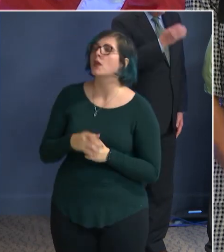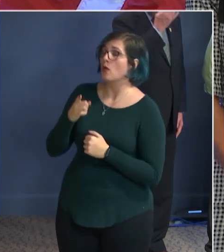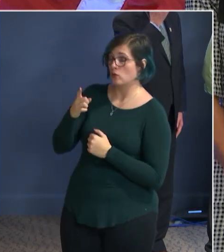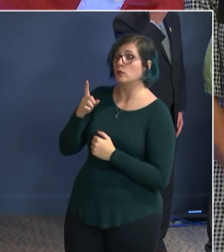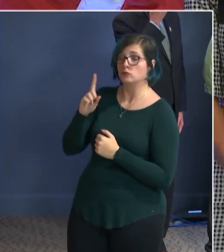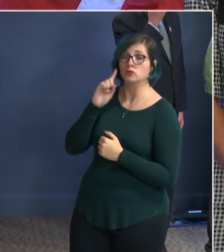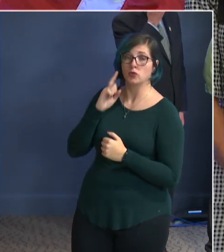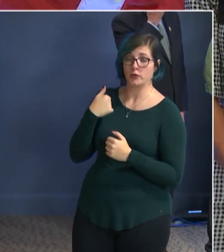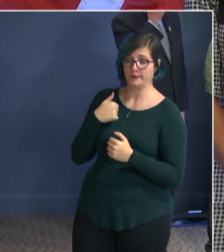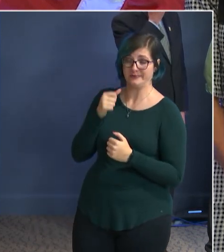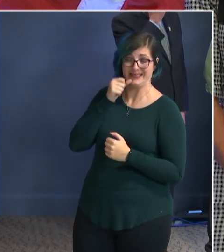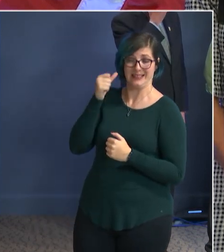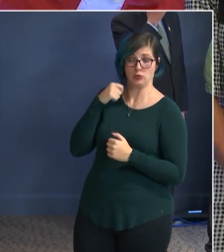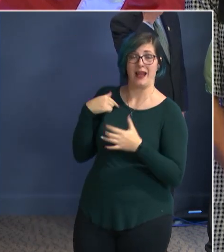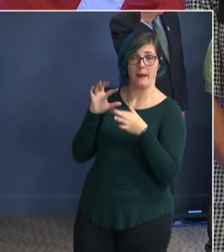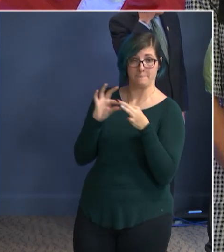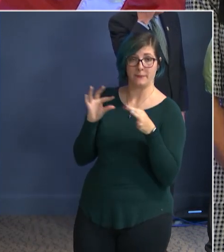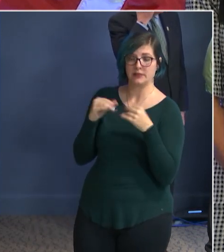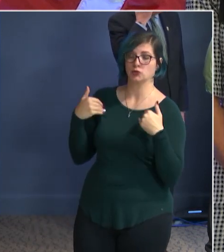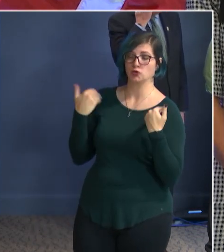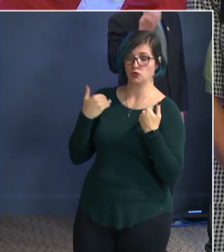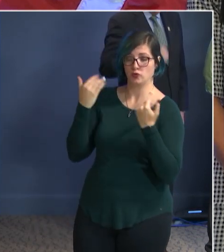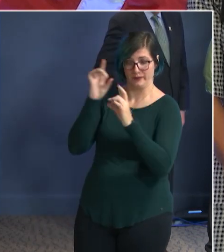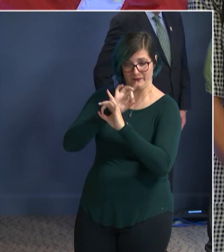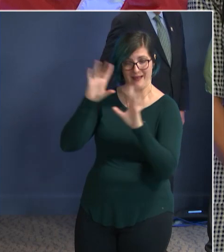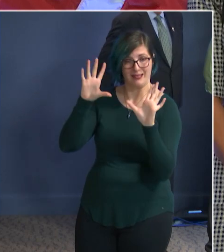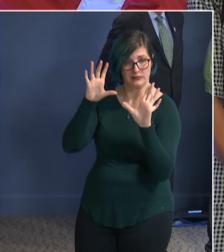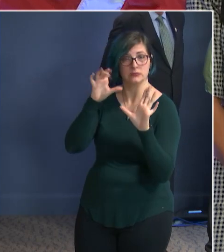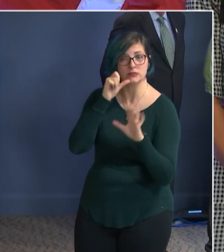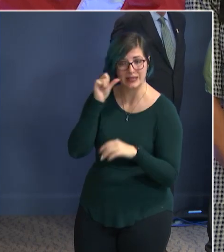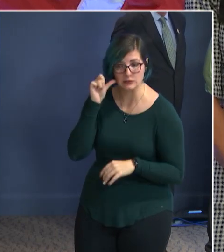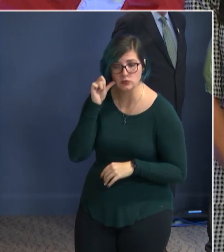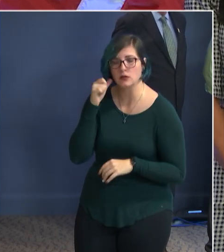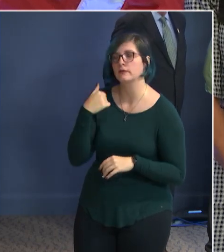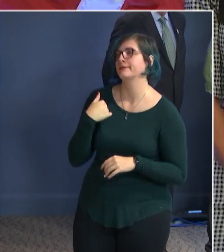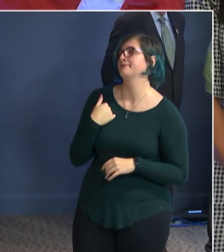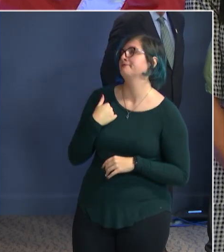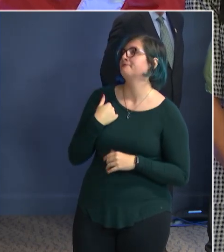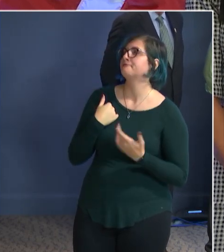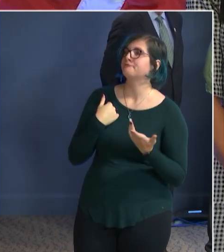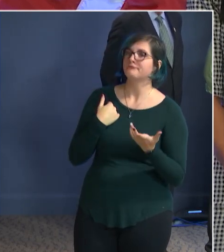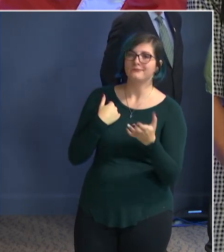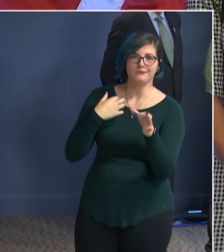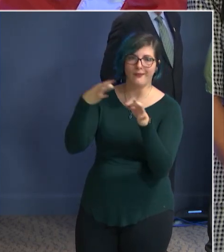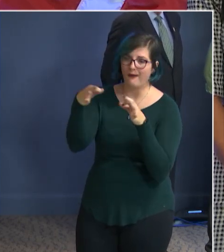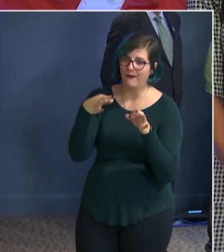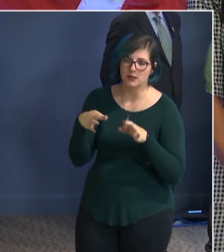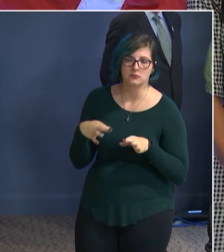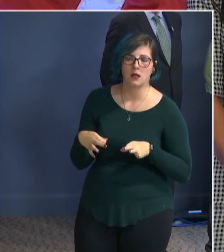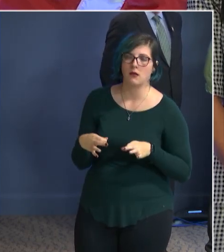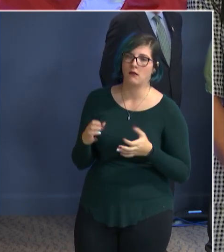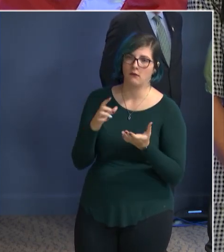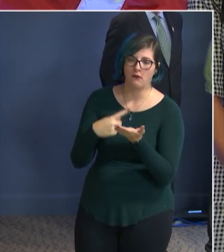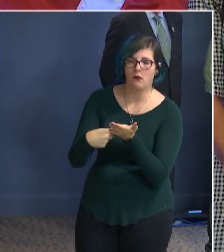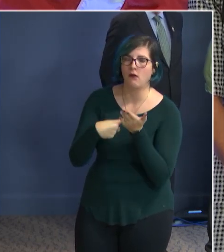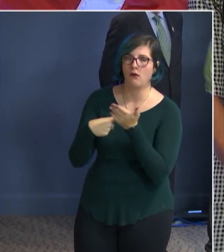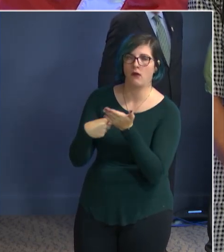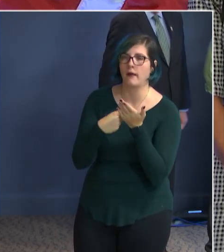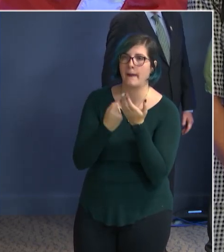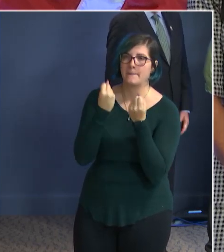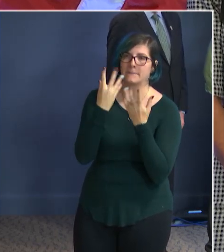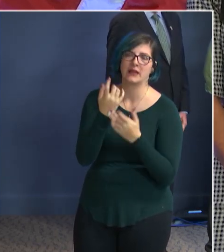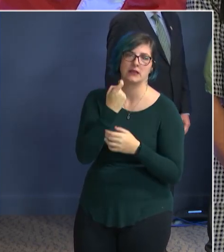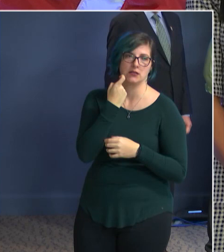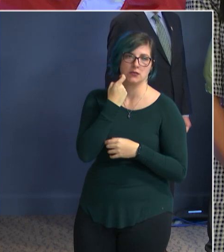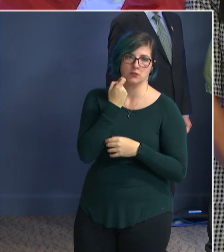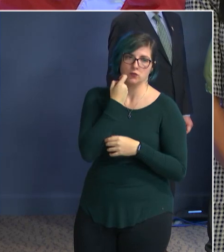violence yesterday in my remarks, and you've heard me talk about it over the last several